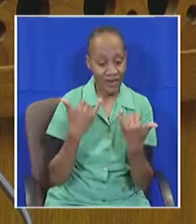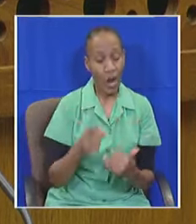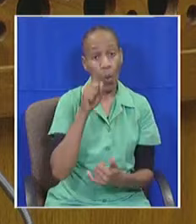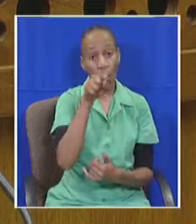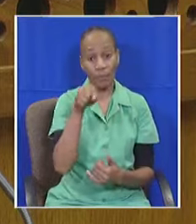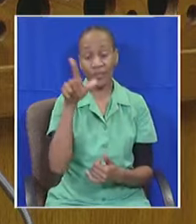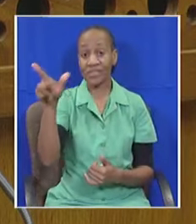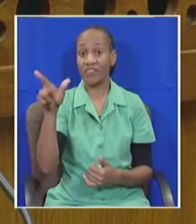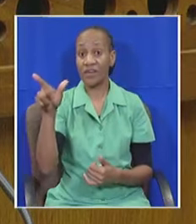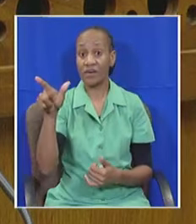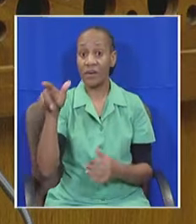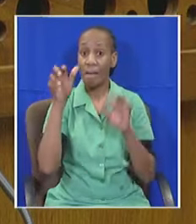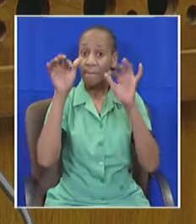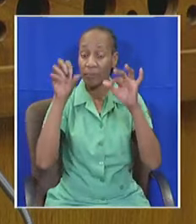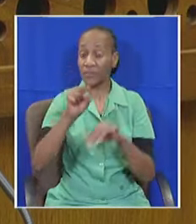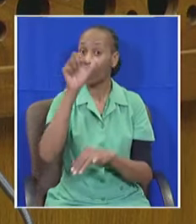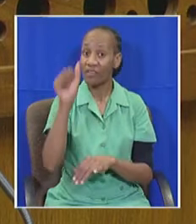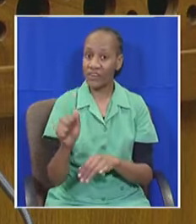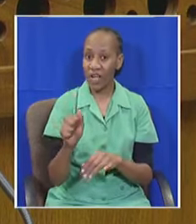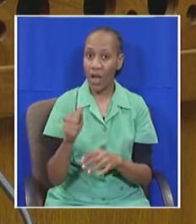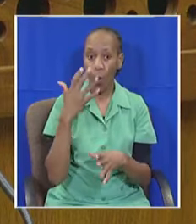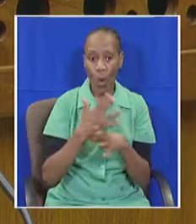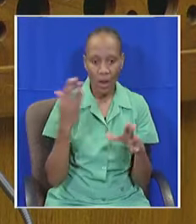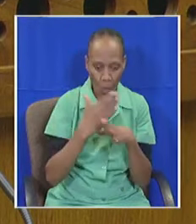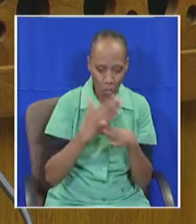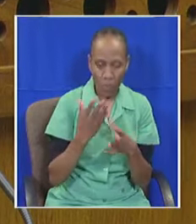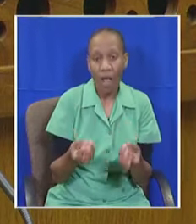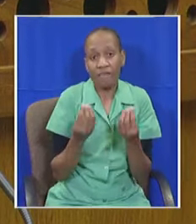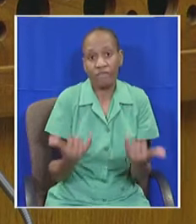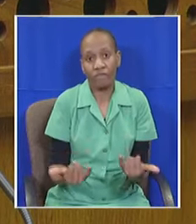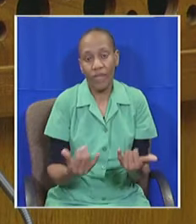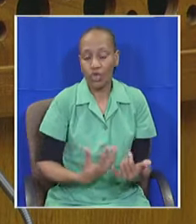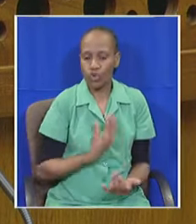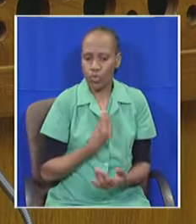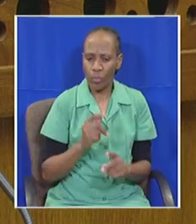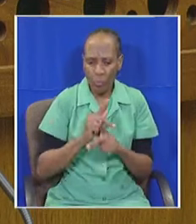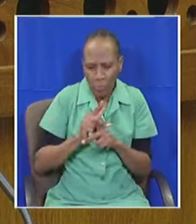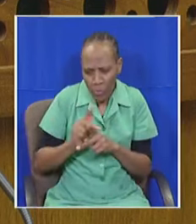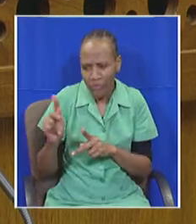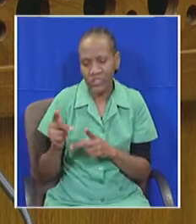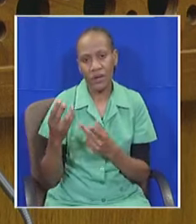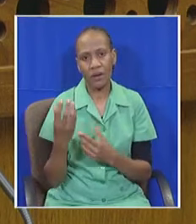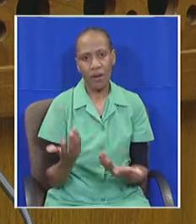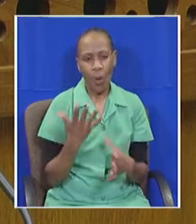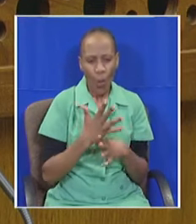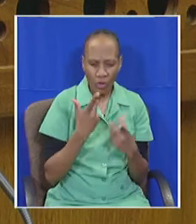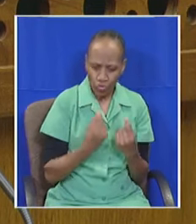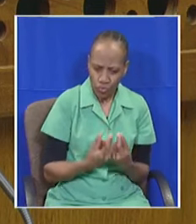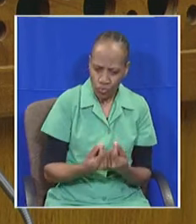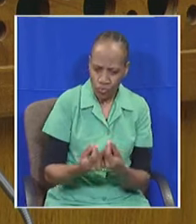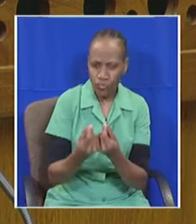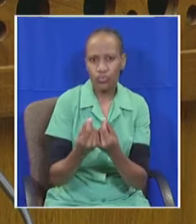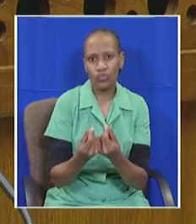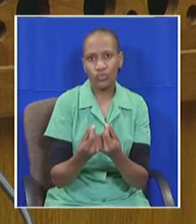million of South Africans have joined the ranks of the middle class. These are young professionals and a well-skilled workforce that is much